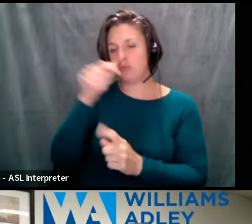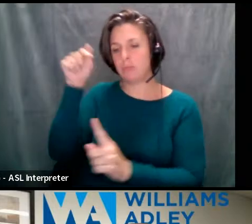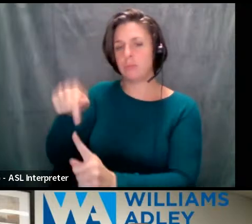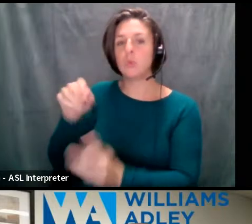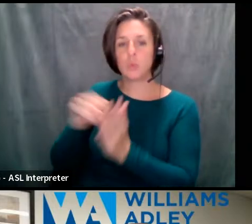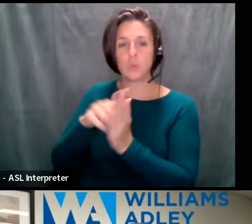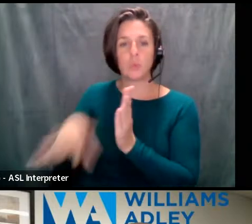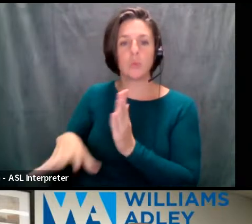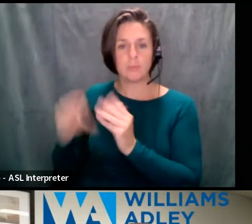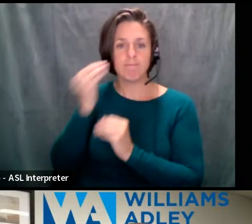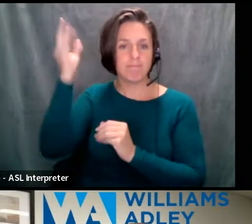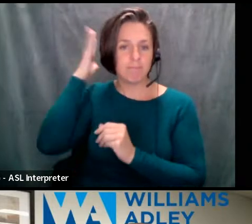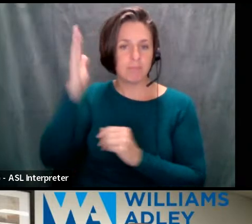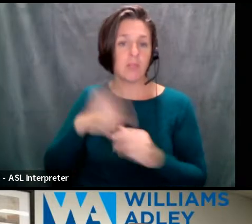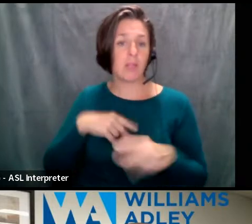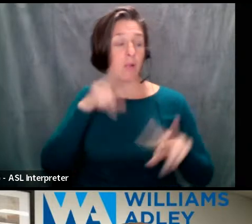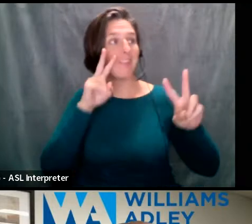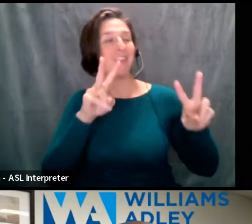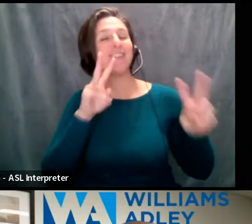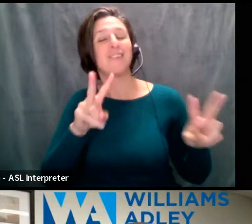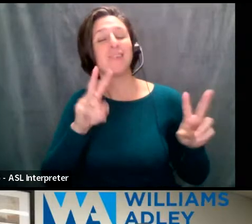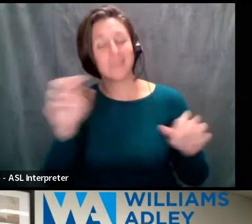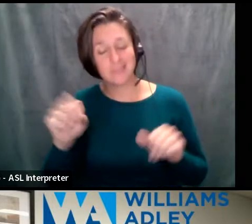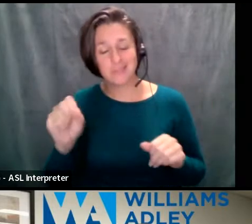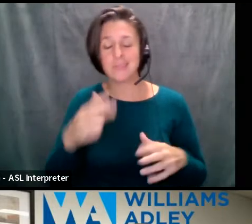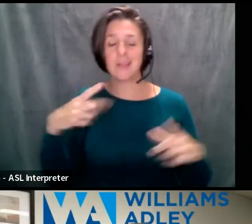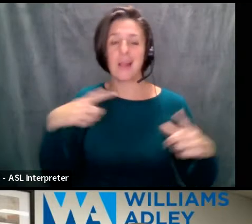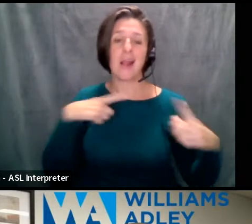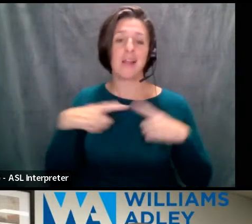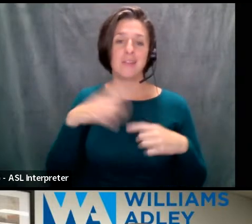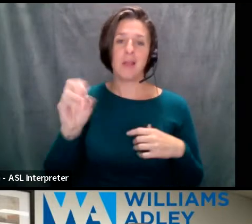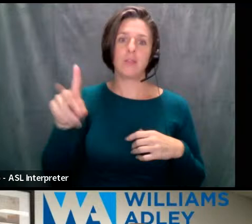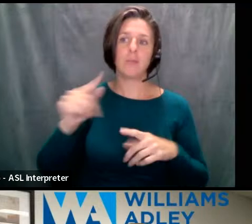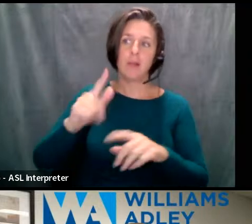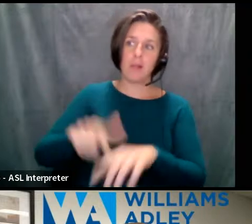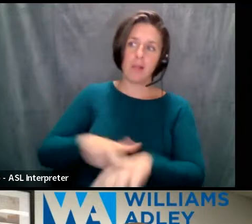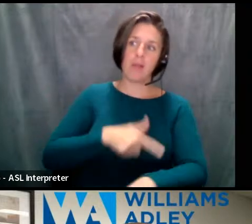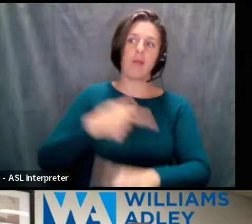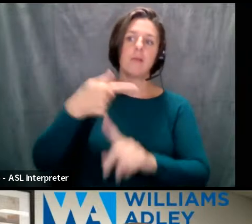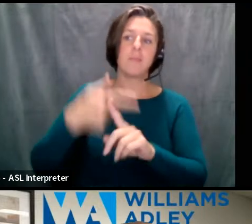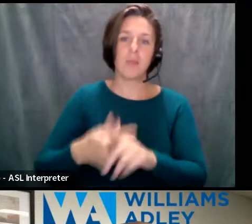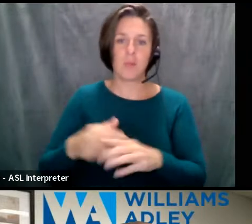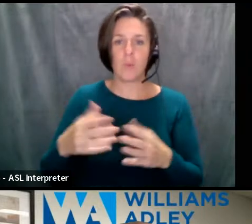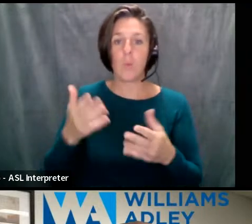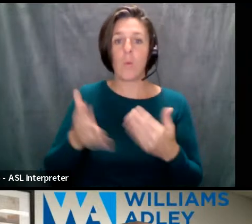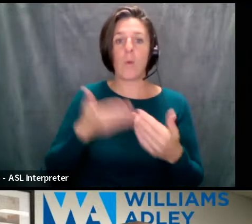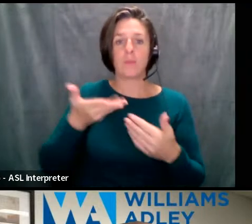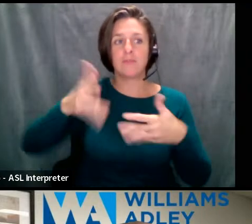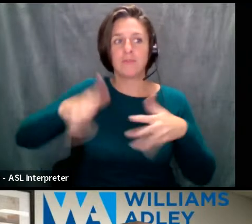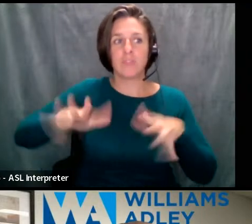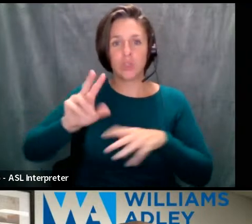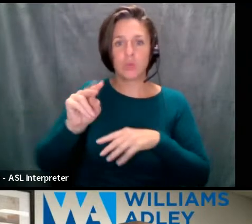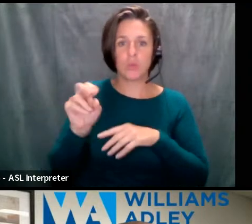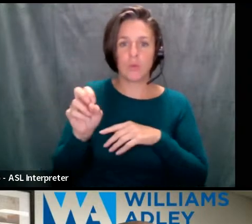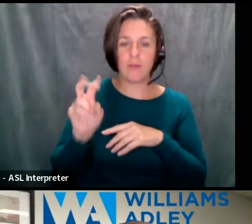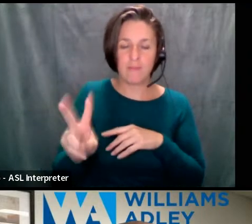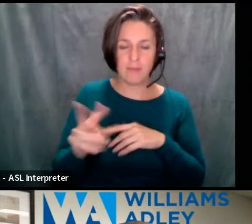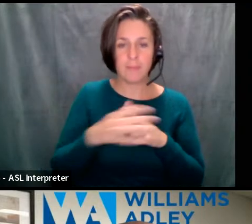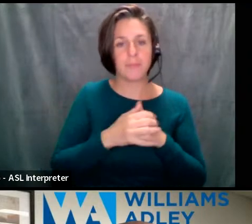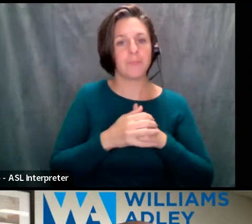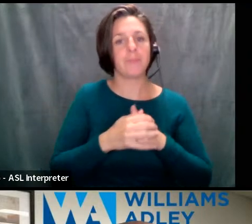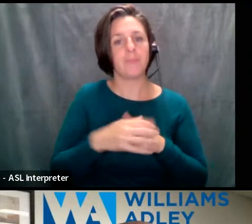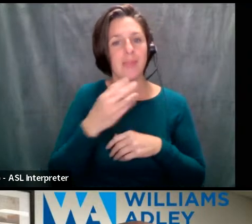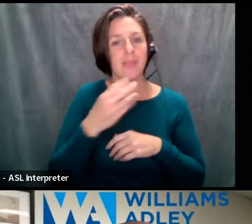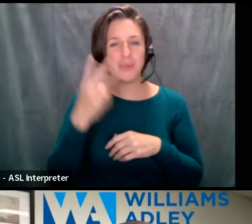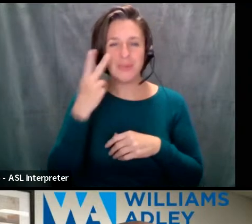And yeah, looking forward to the holidays. October's a long month. We're almost out of November, and we'll see